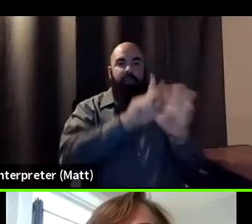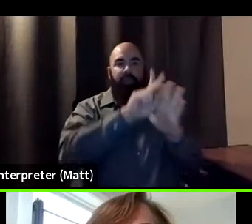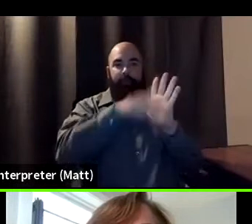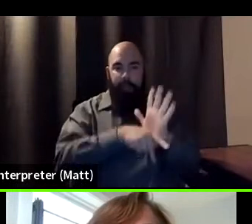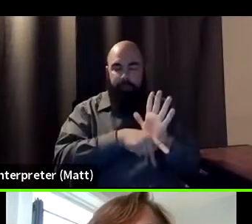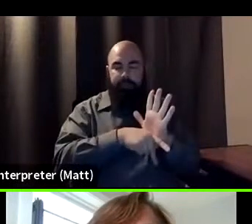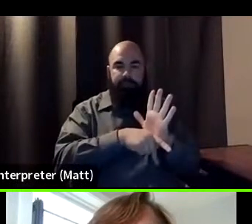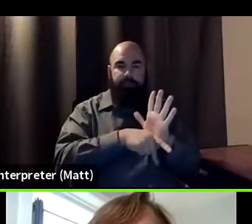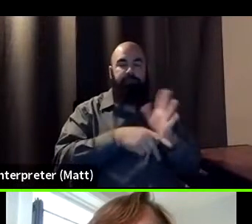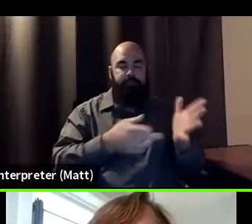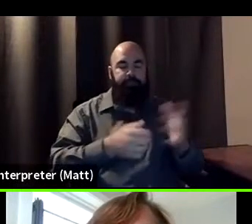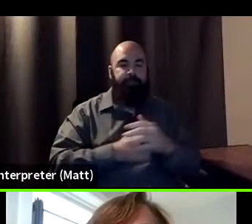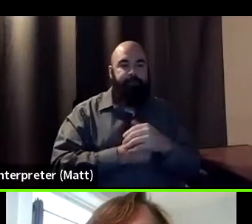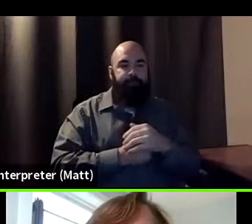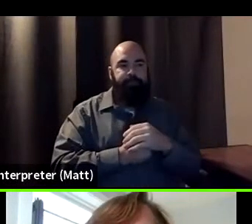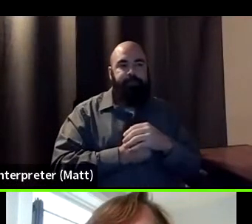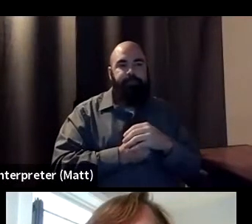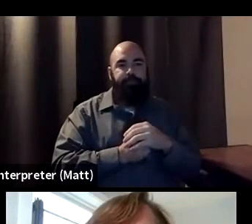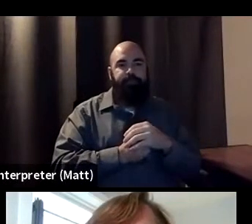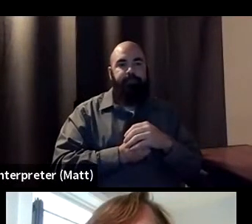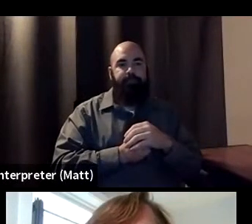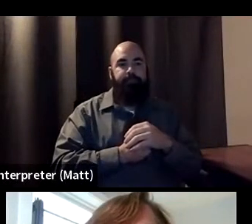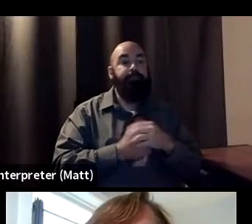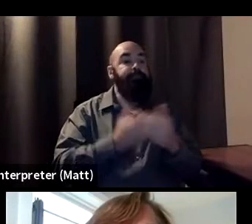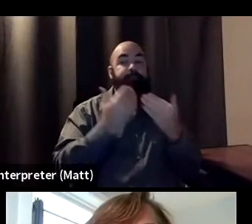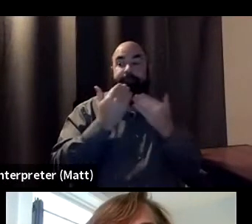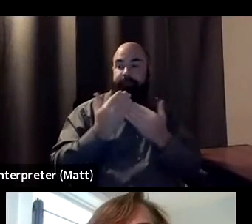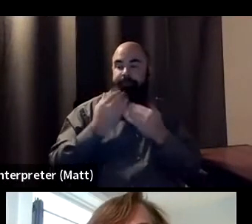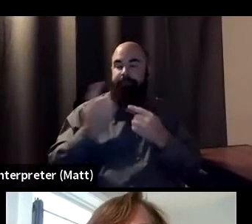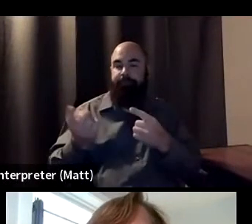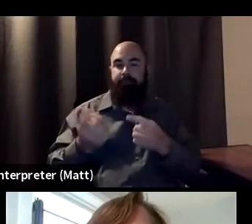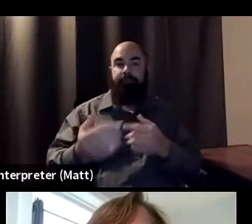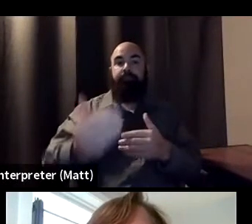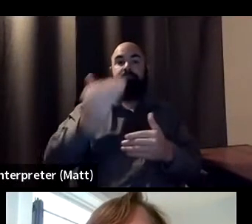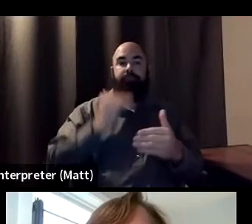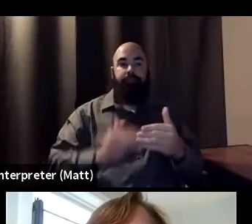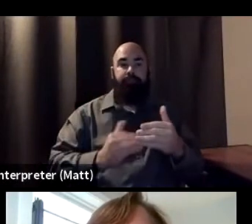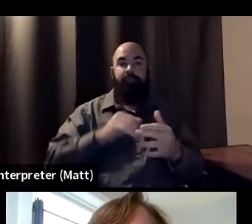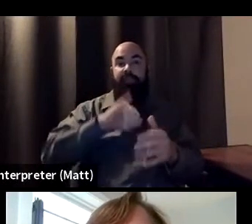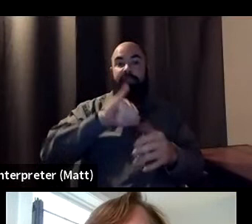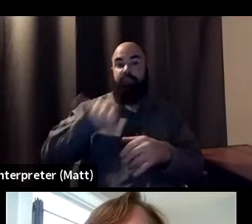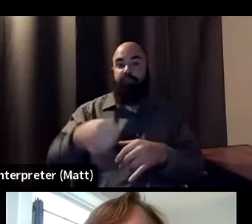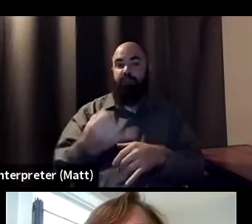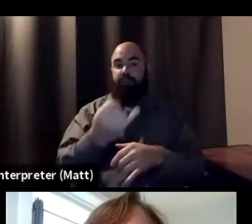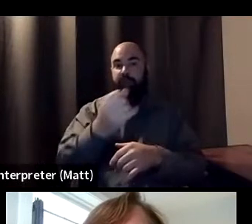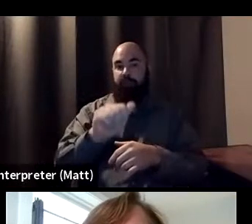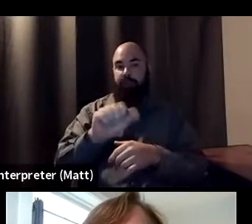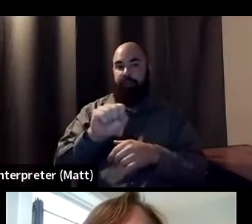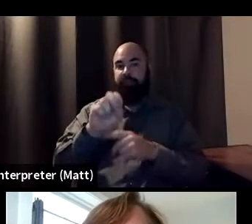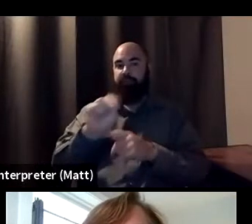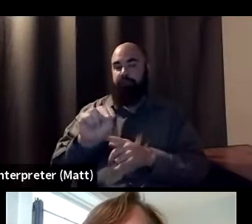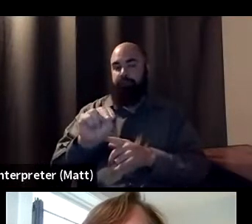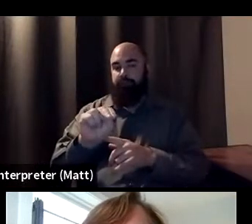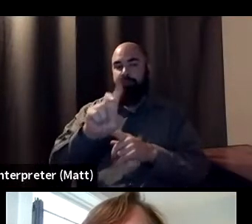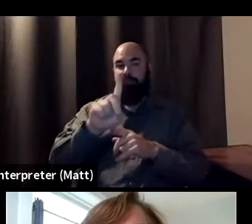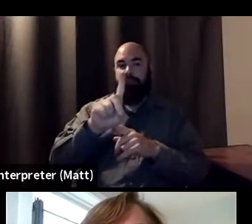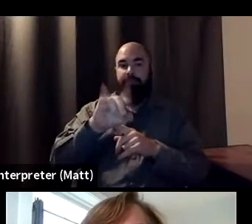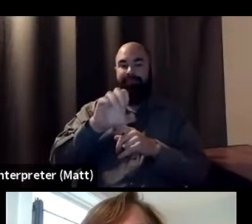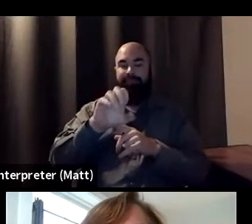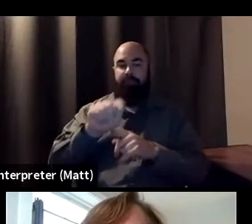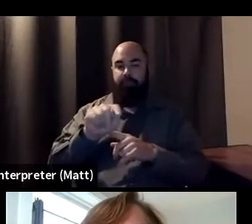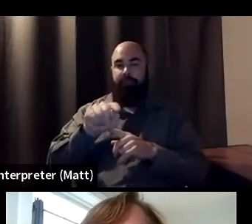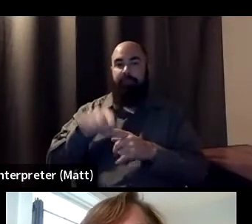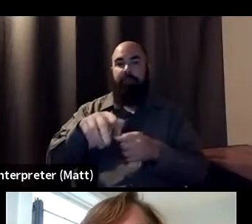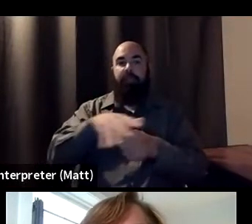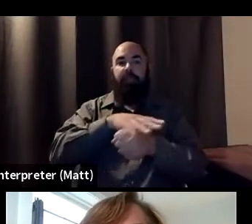vaccination efforts. Well, thank you, Dr. Bissell. Next, we have Jason Deese. He's the district epidemiologist for the New River